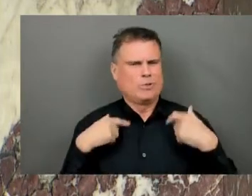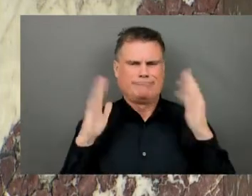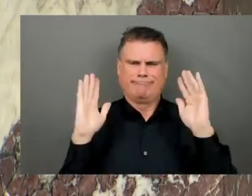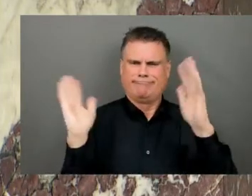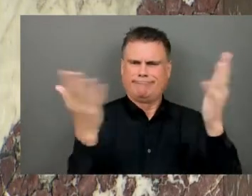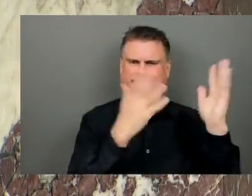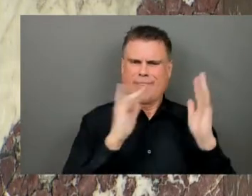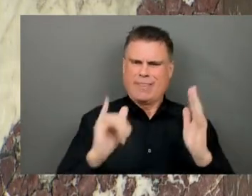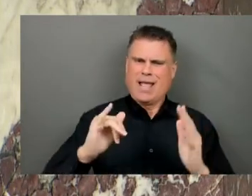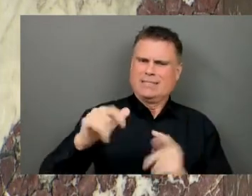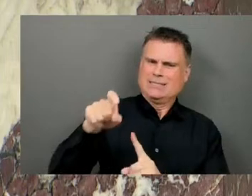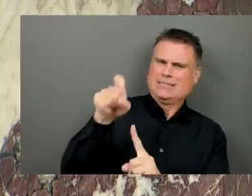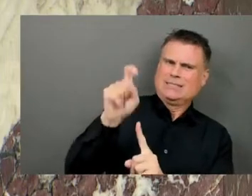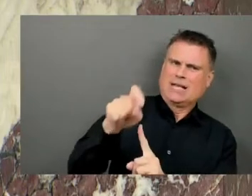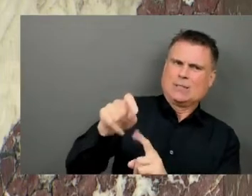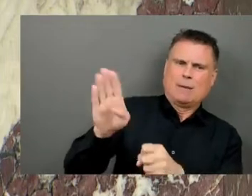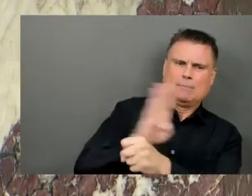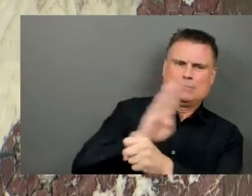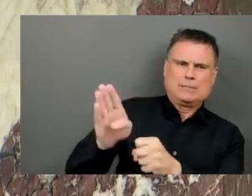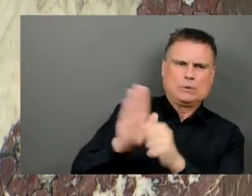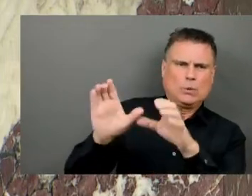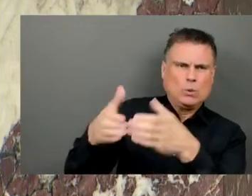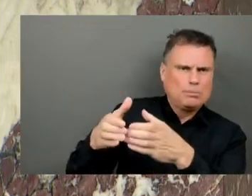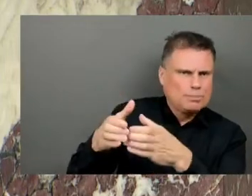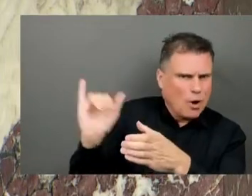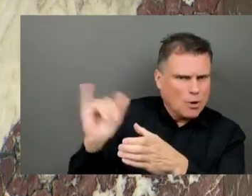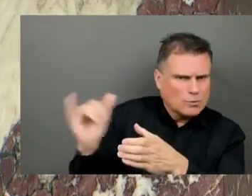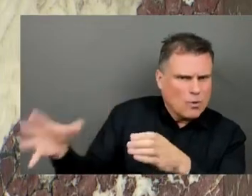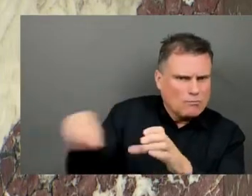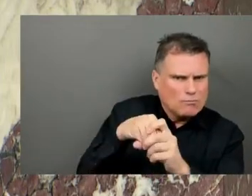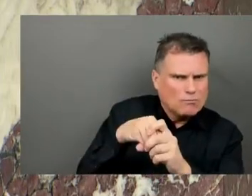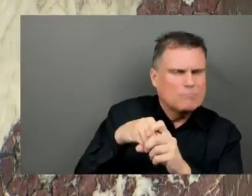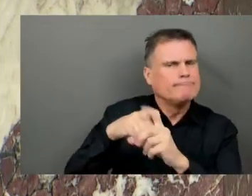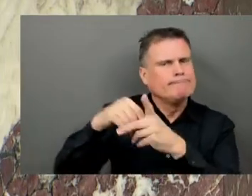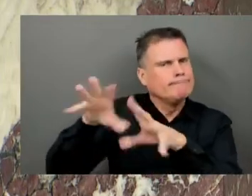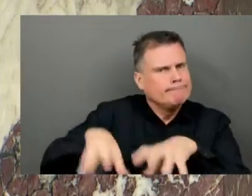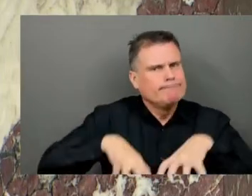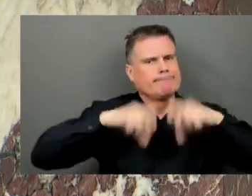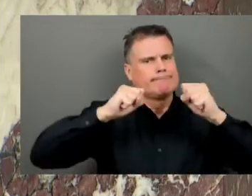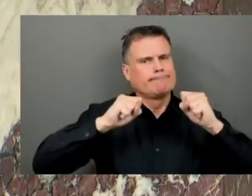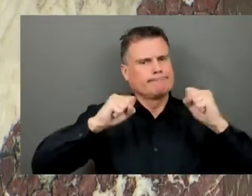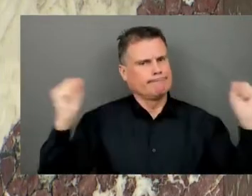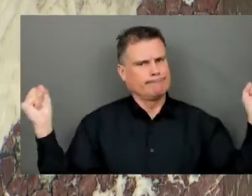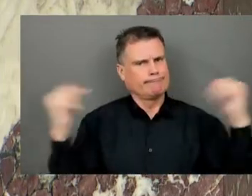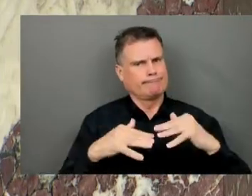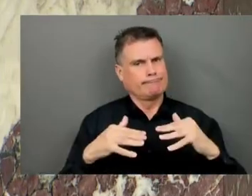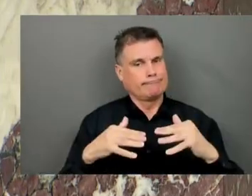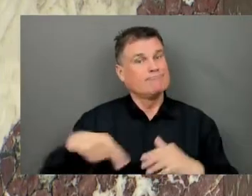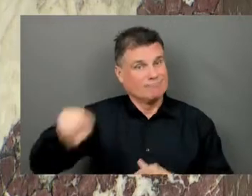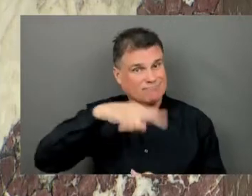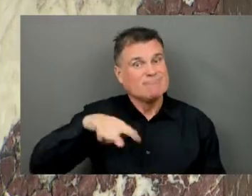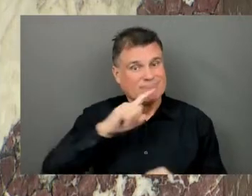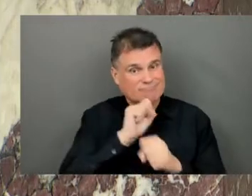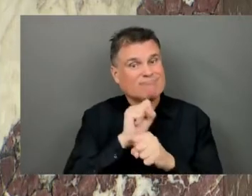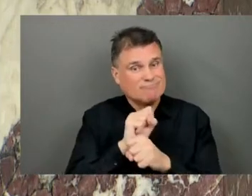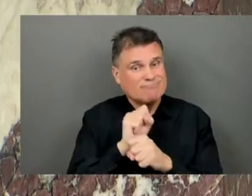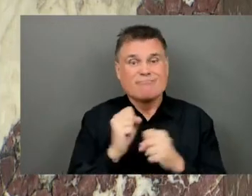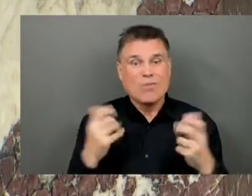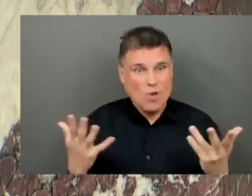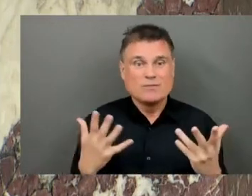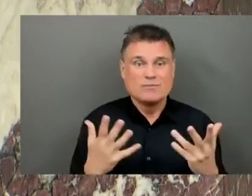Murphy and Lisa Whitmore for putting it all together and handing out over 300 Easter baskets and bubbles for all the